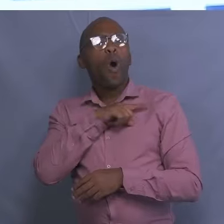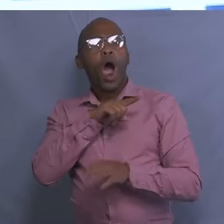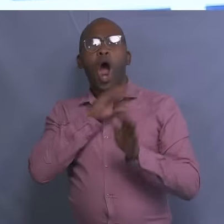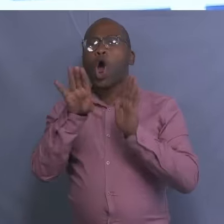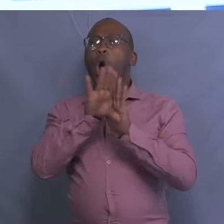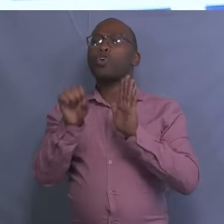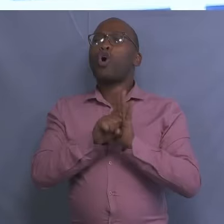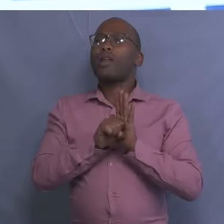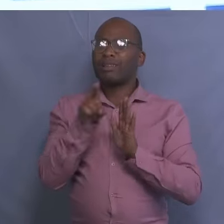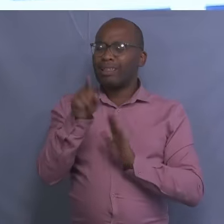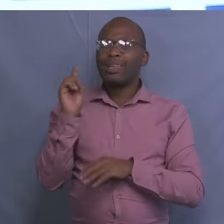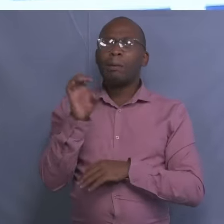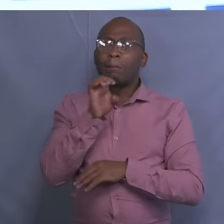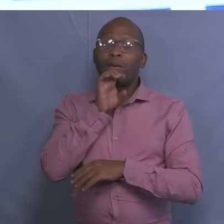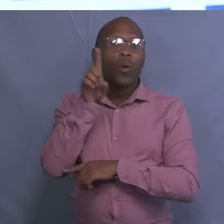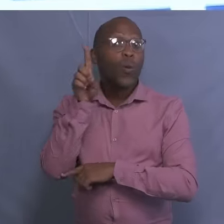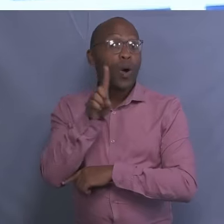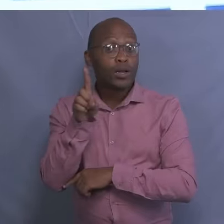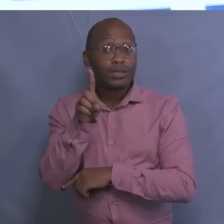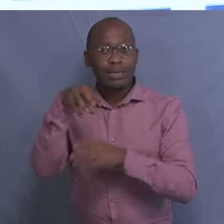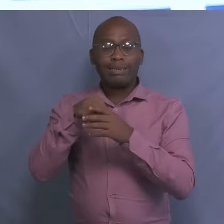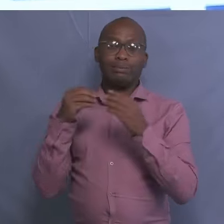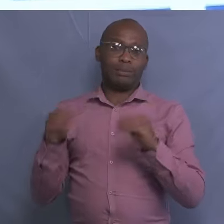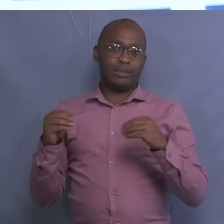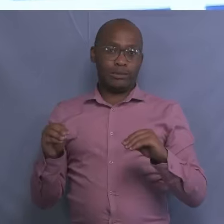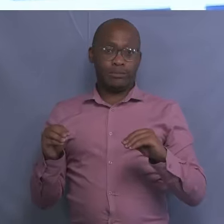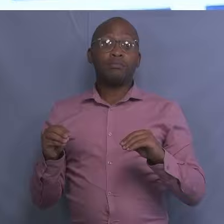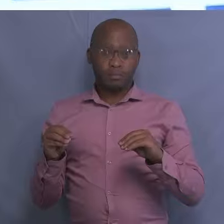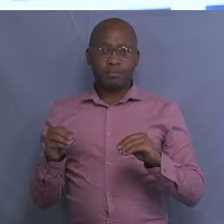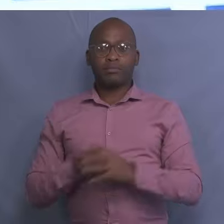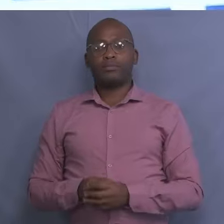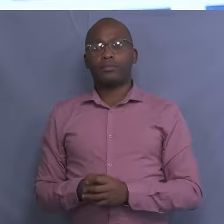the value of having a code of conduct in the business.